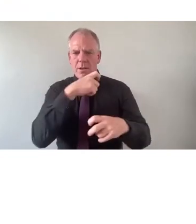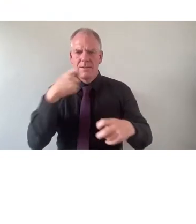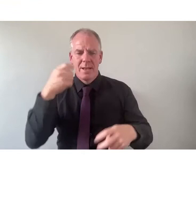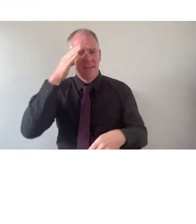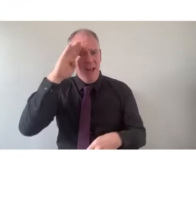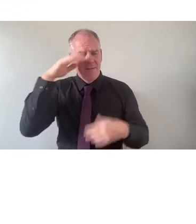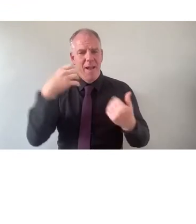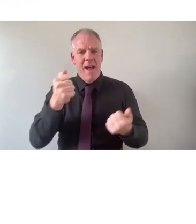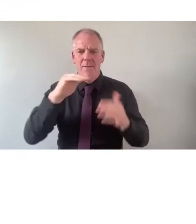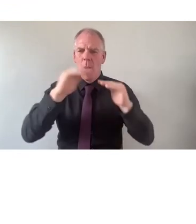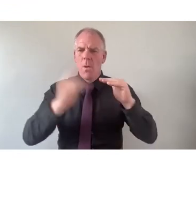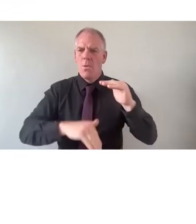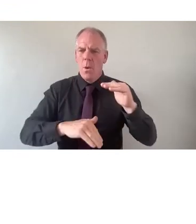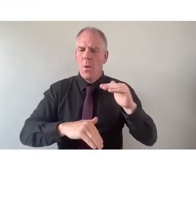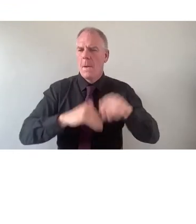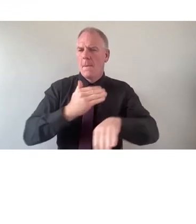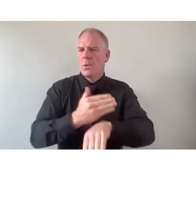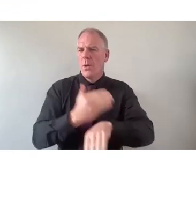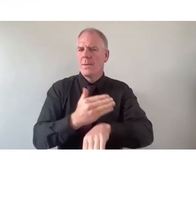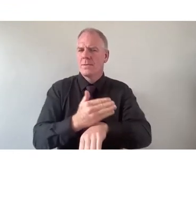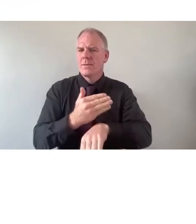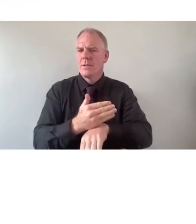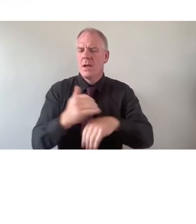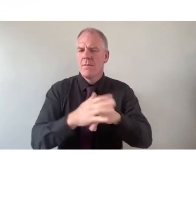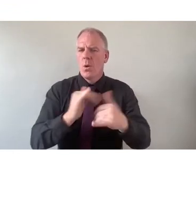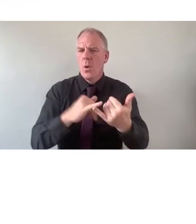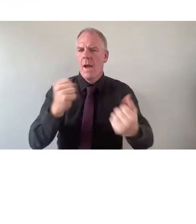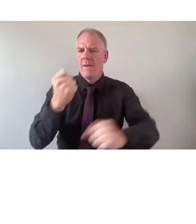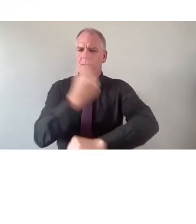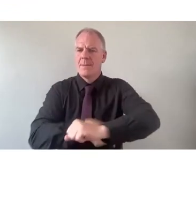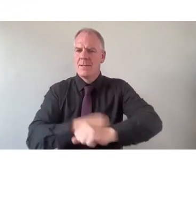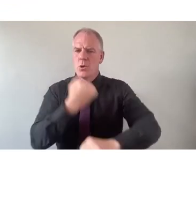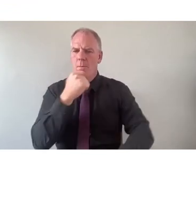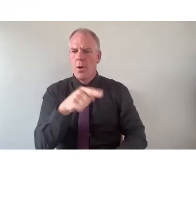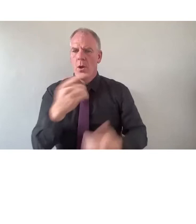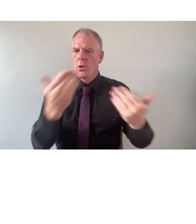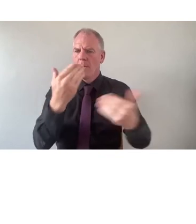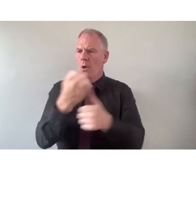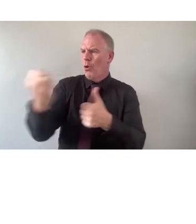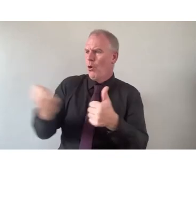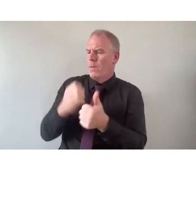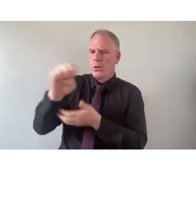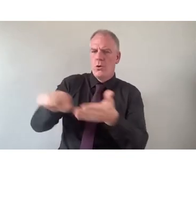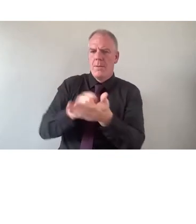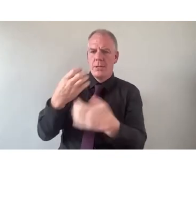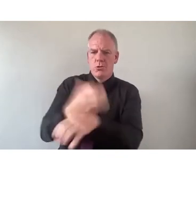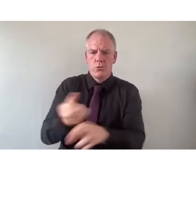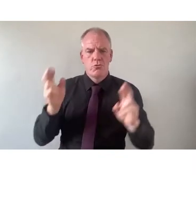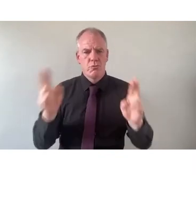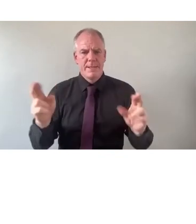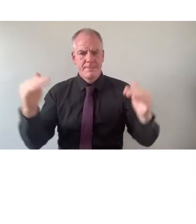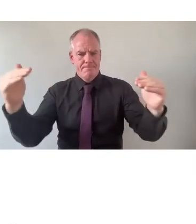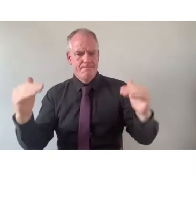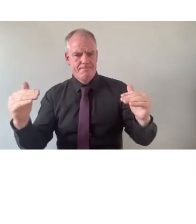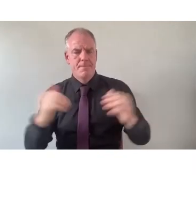a relatively low level of employment among persons with disabilities as compared to other countries across Europe. That's very clear.